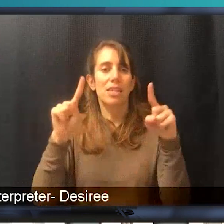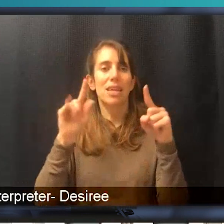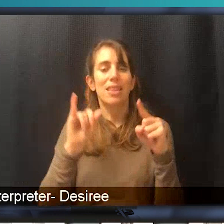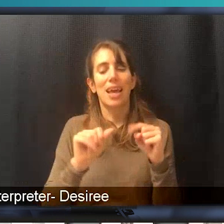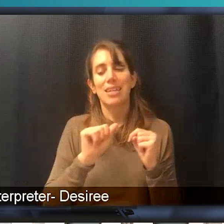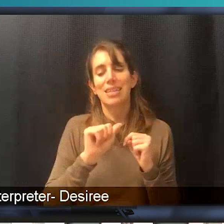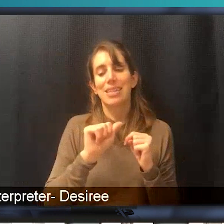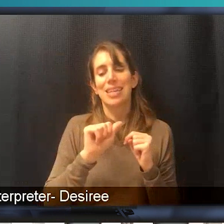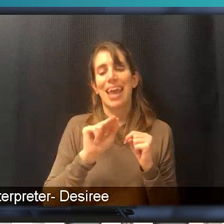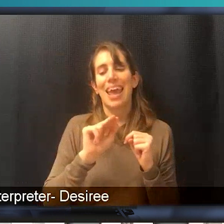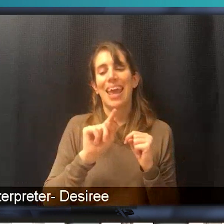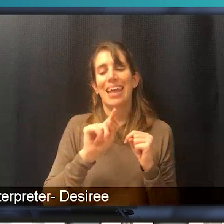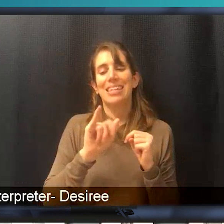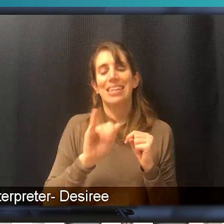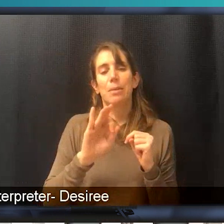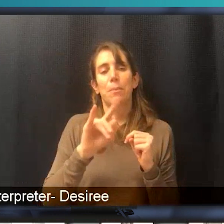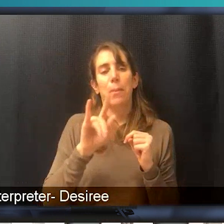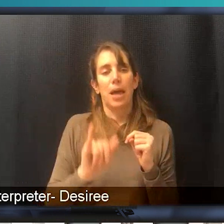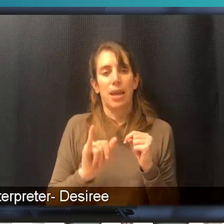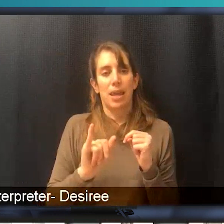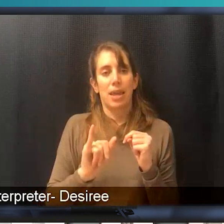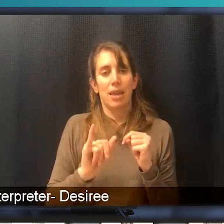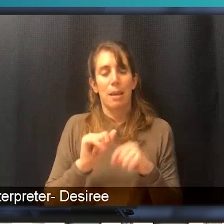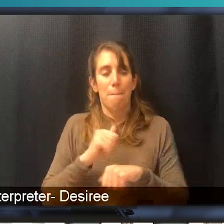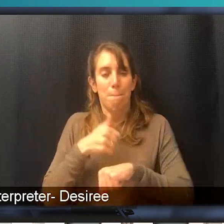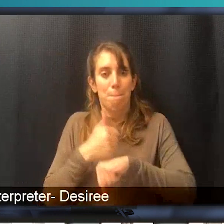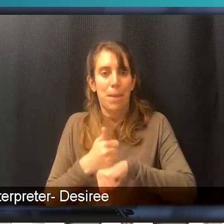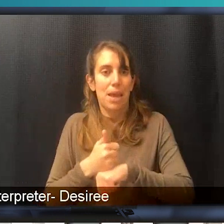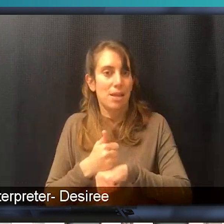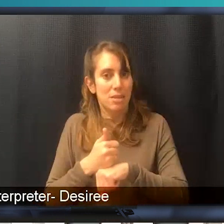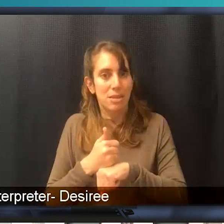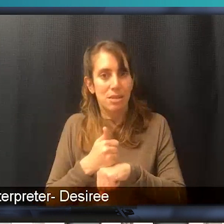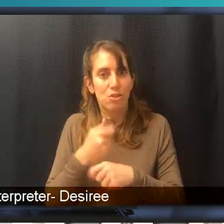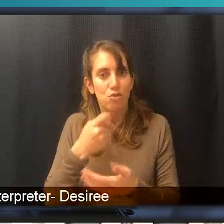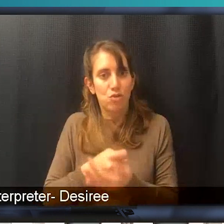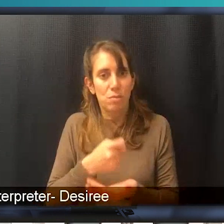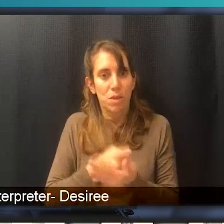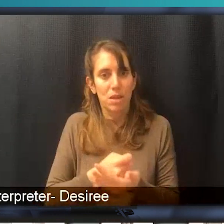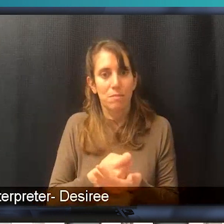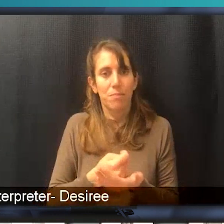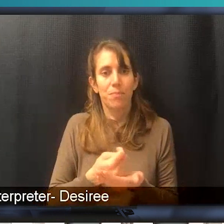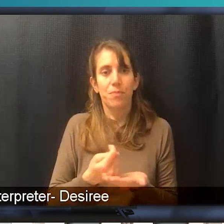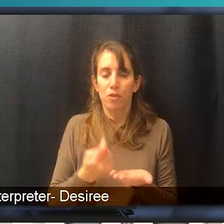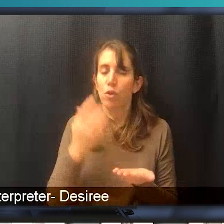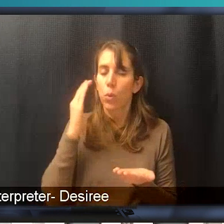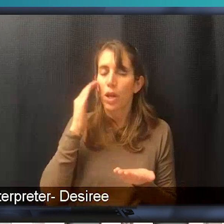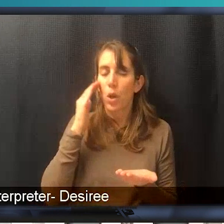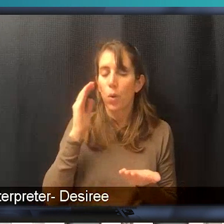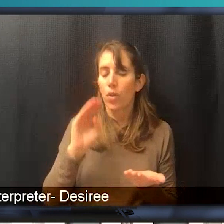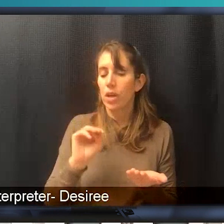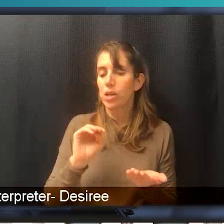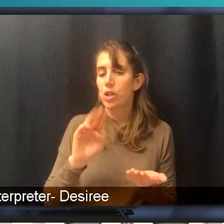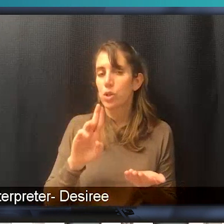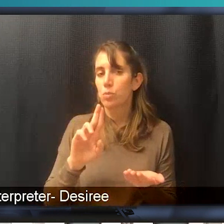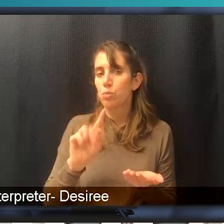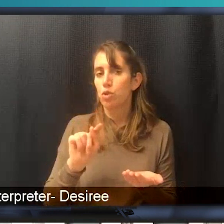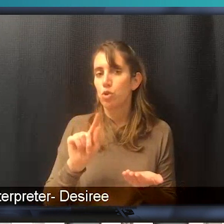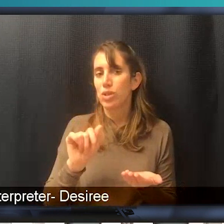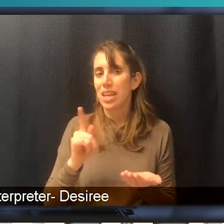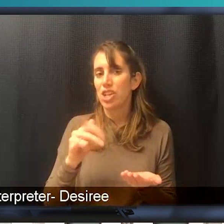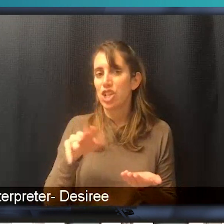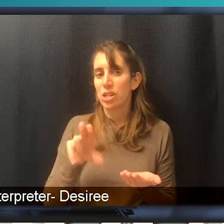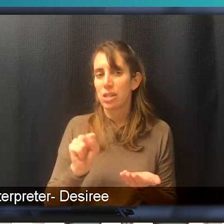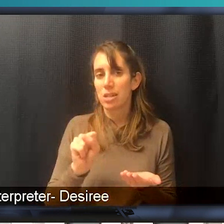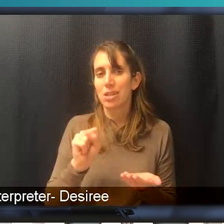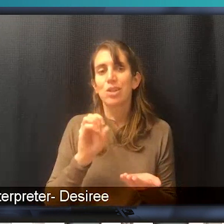therapies, and some of those target sort of similar places to where we know that there are mutations. And we think that some of these